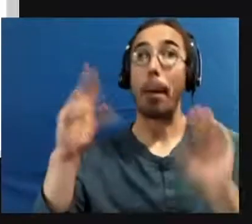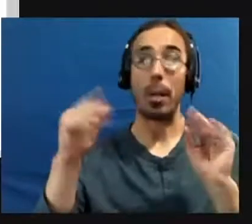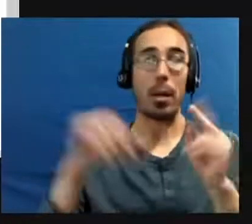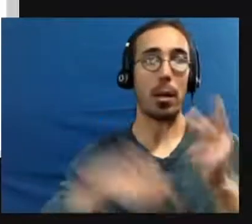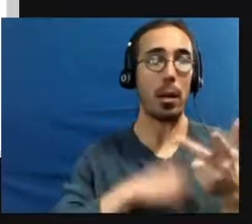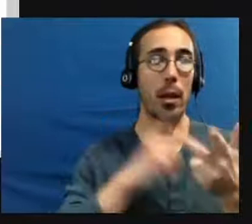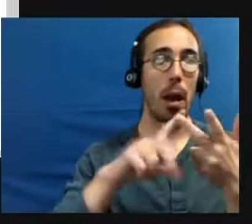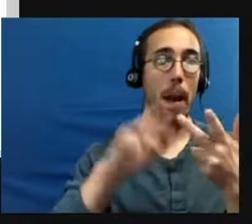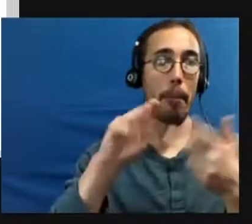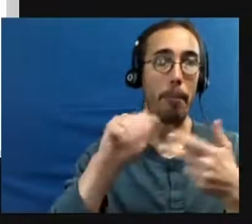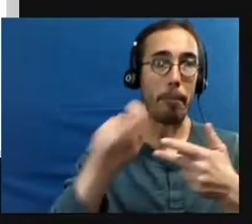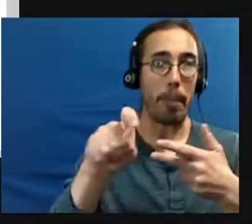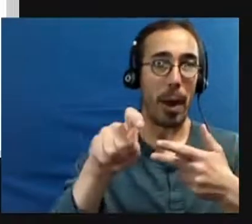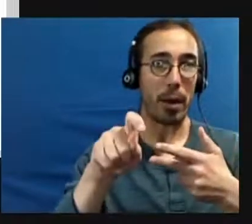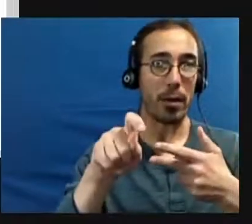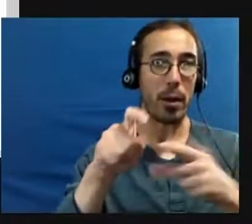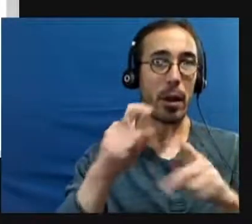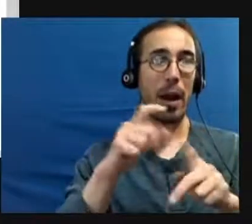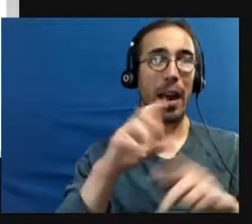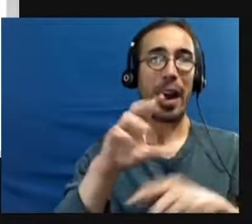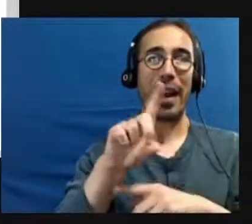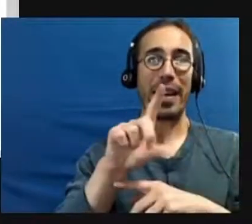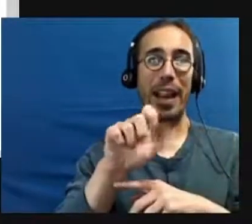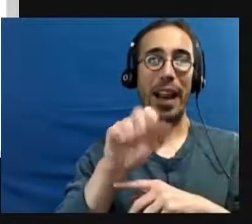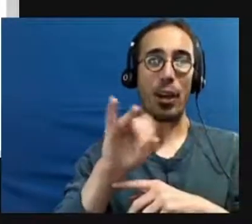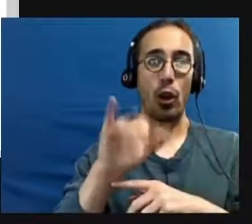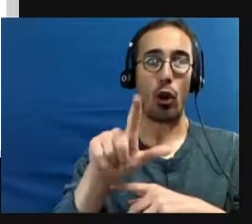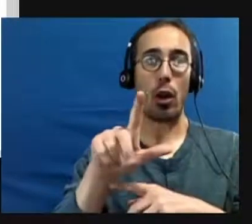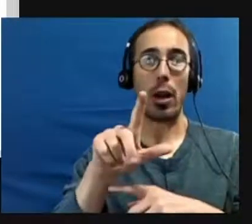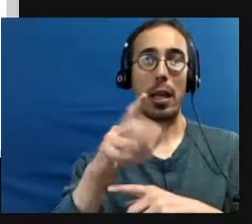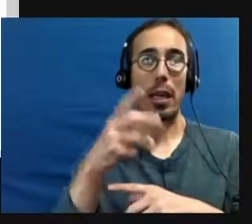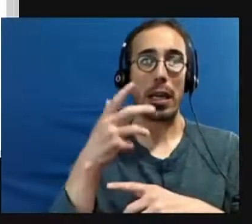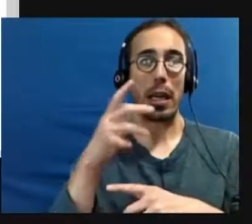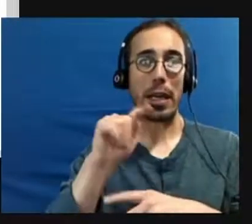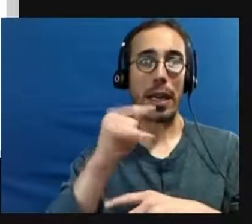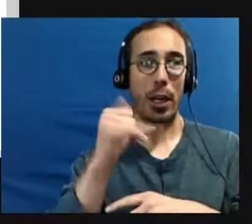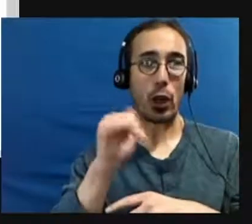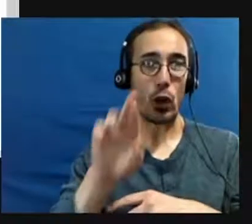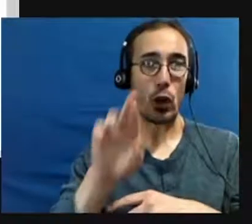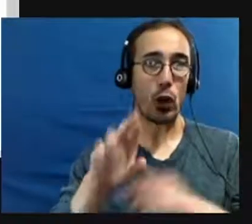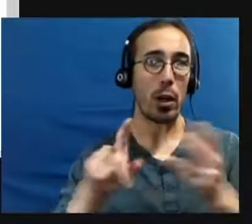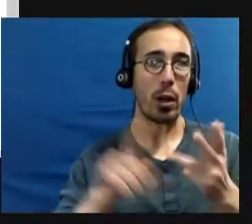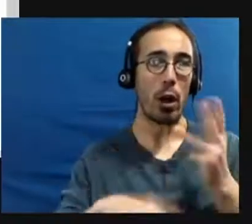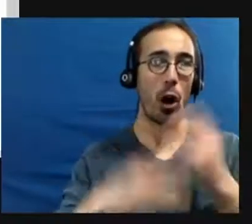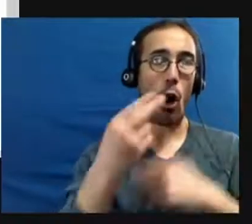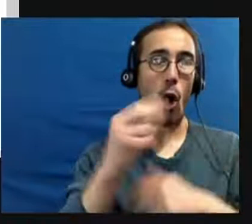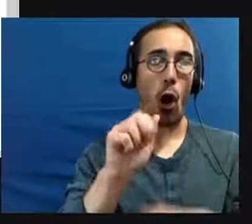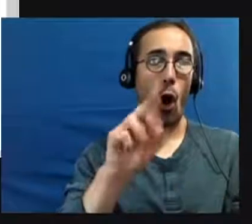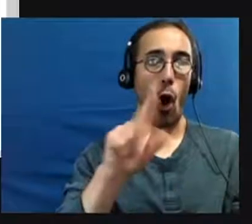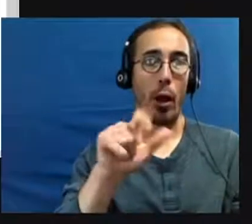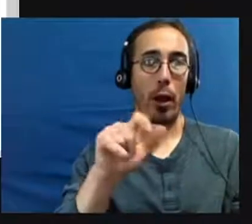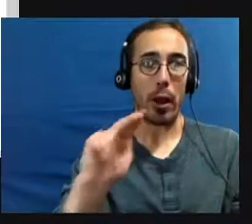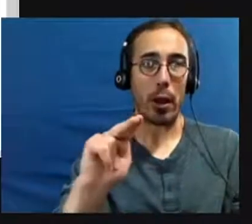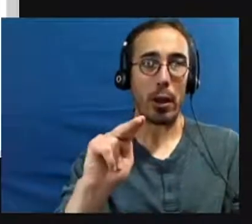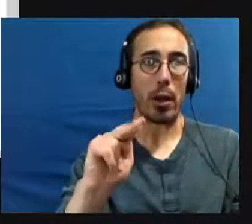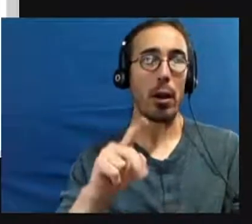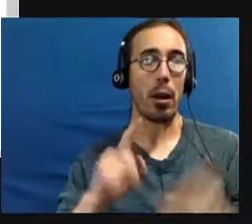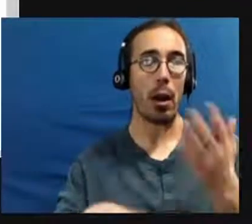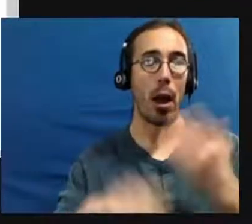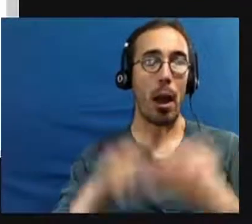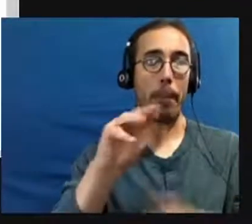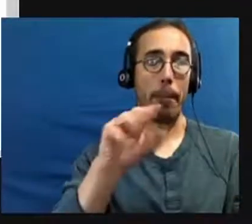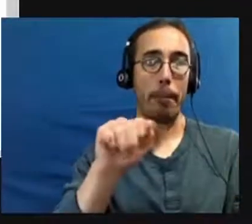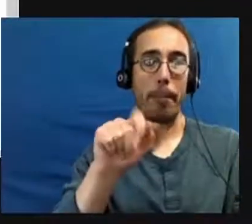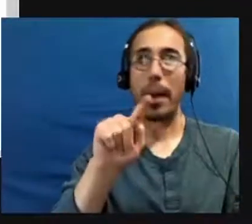Max, I've got a picture of him from Daniel Tiger. Harlan from Umbrella Academy. Matilda, Everything is Going to Be